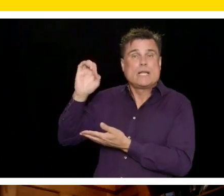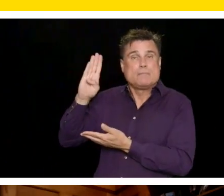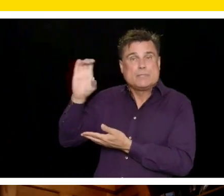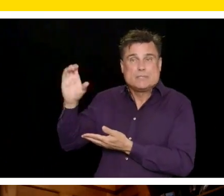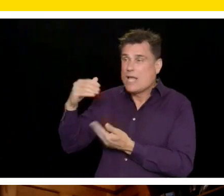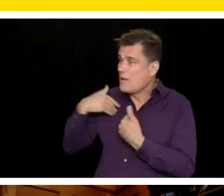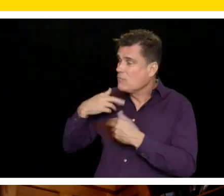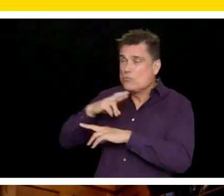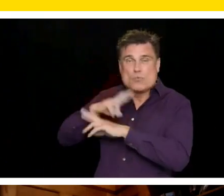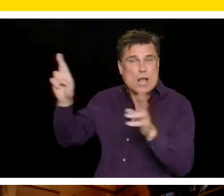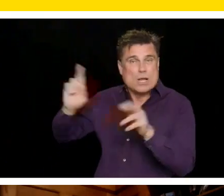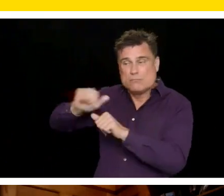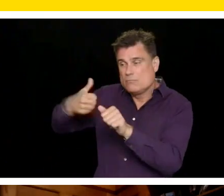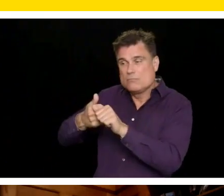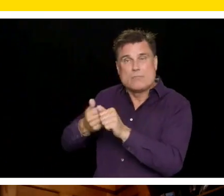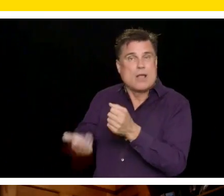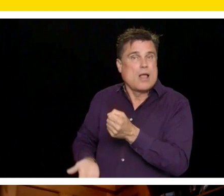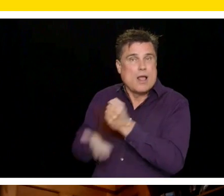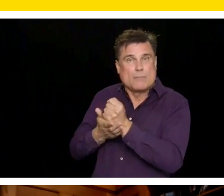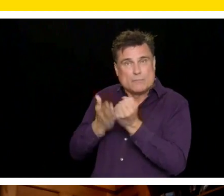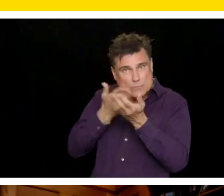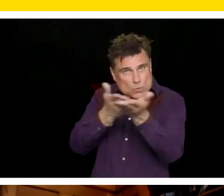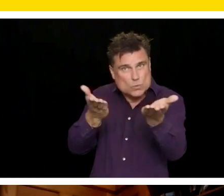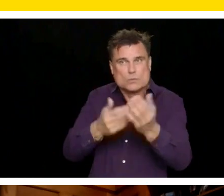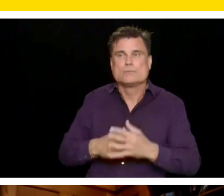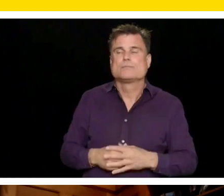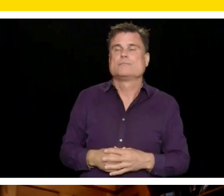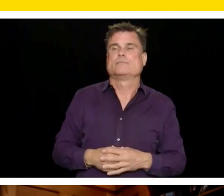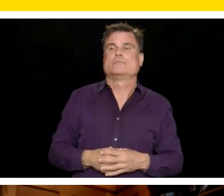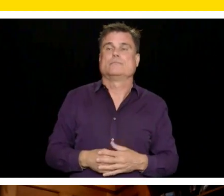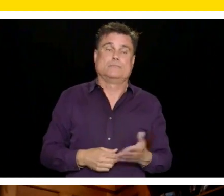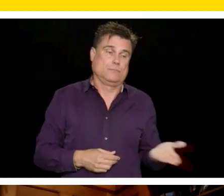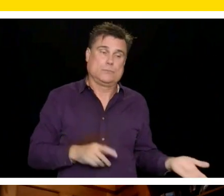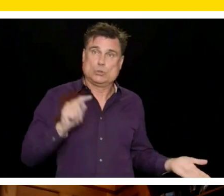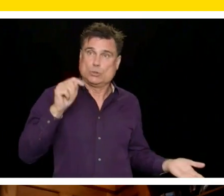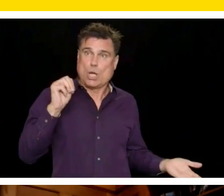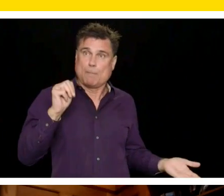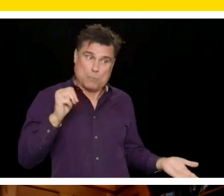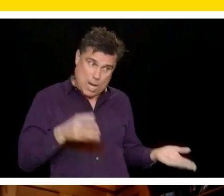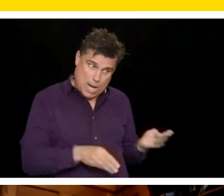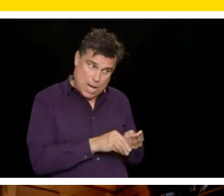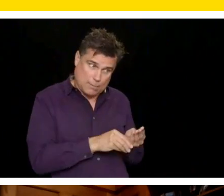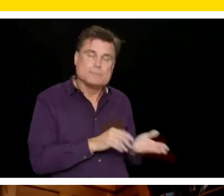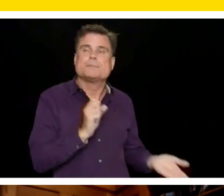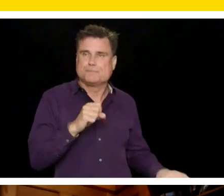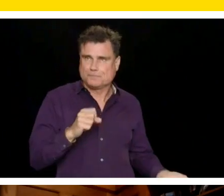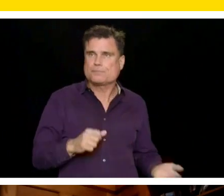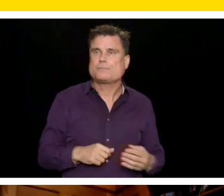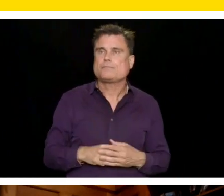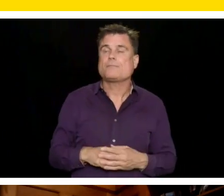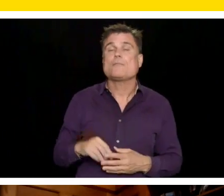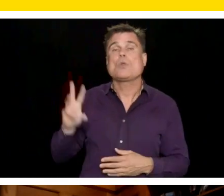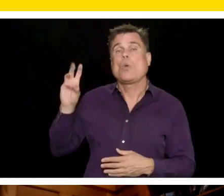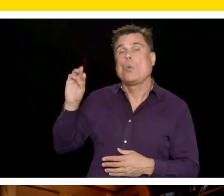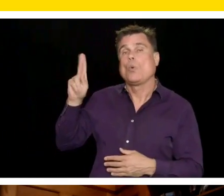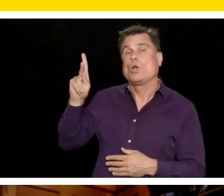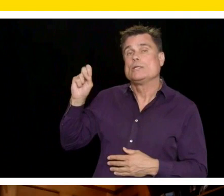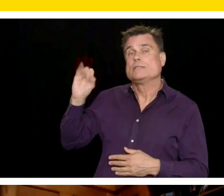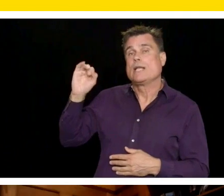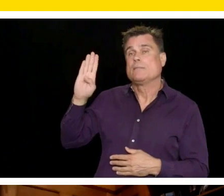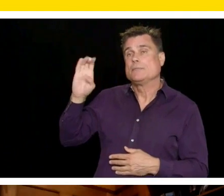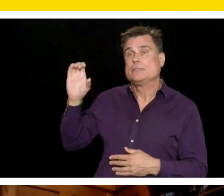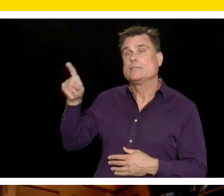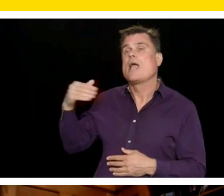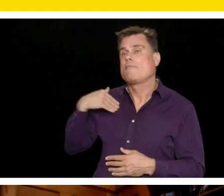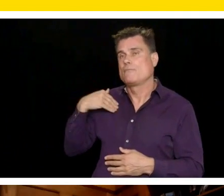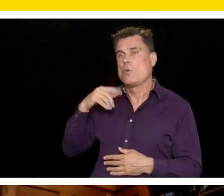Yeah, just a couple little things. And I know in addition to the WorkSafe 800 number, they have developed an app that you can use on your mobile device, too,